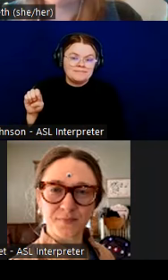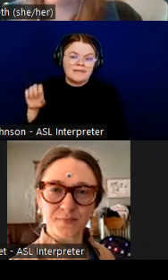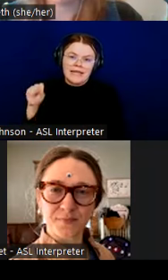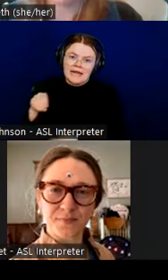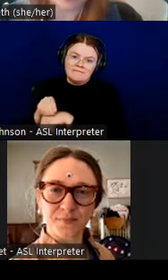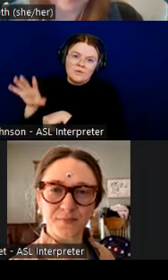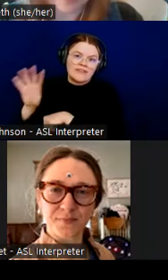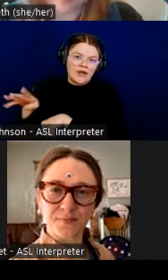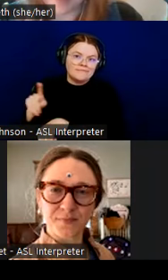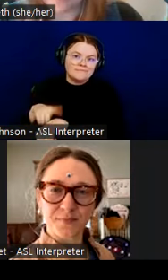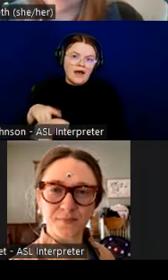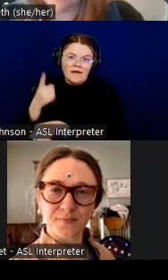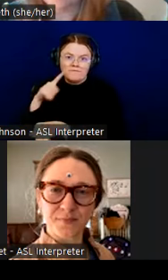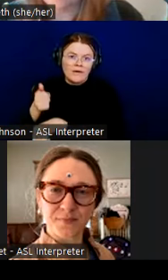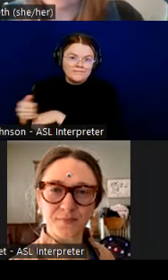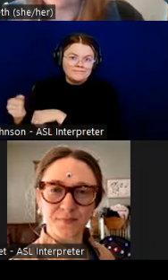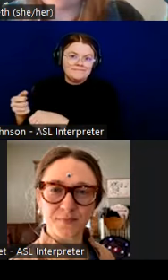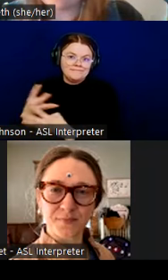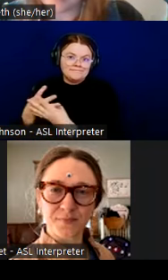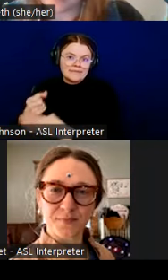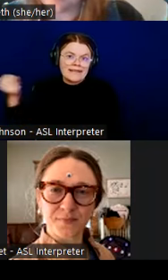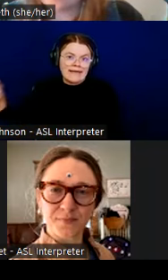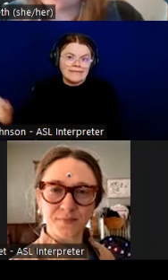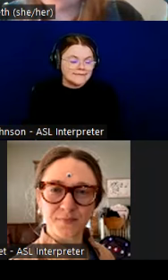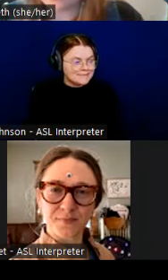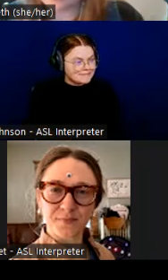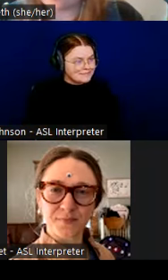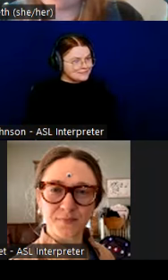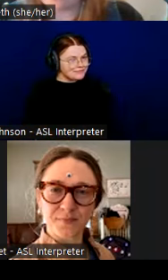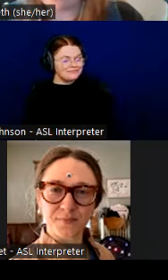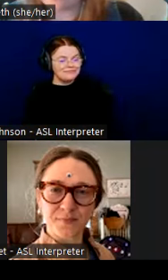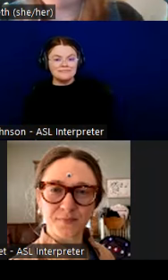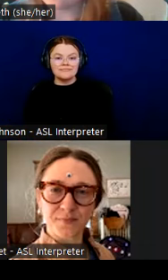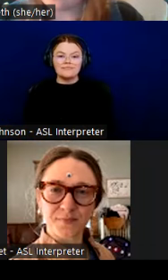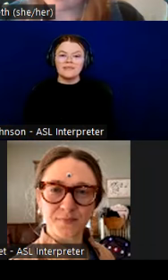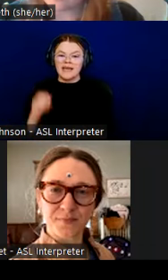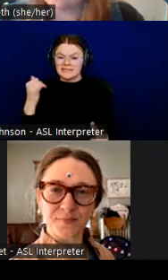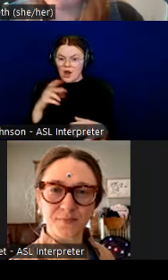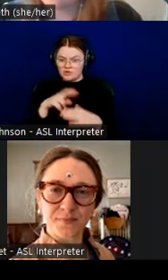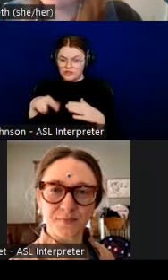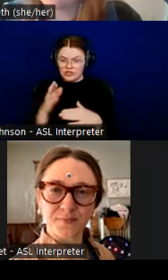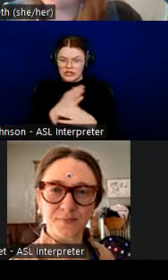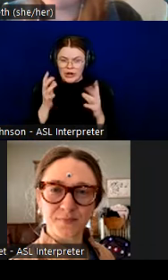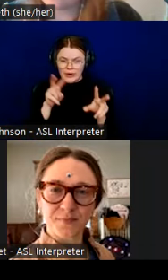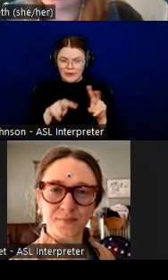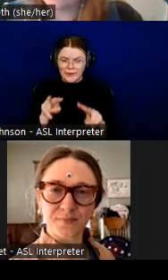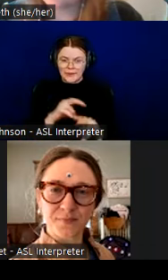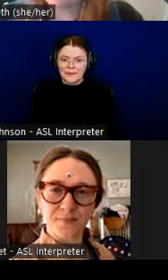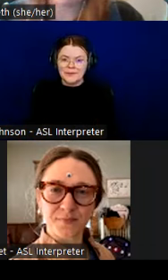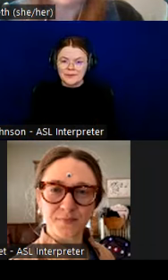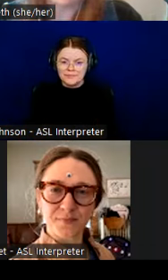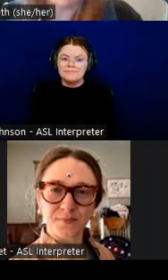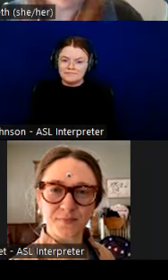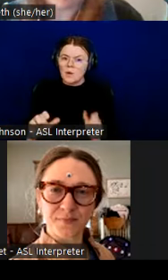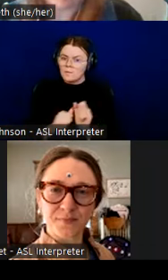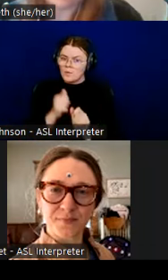neat. We should be doing that. It looks like sharing results. It looks like a good chunk of